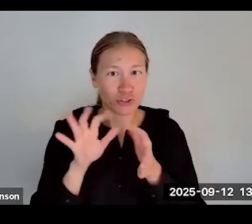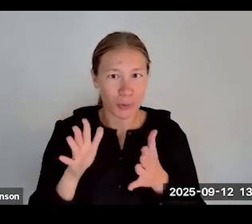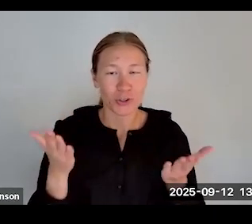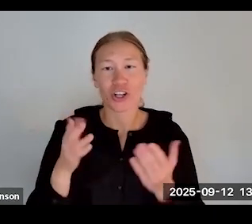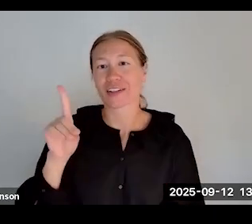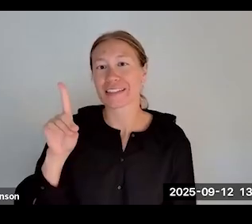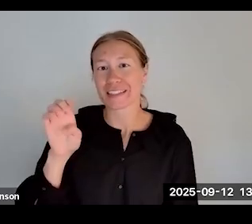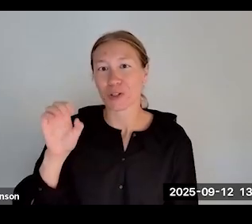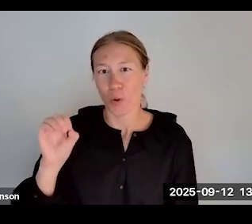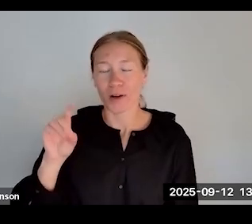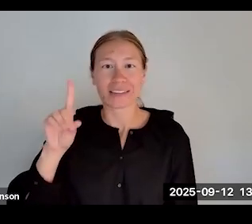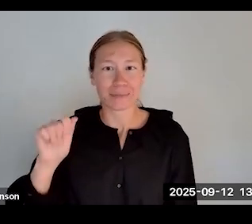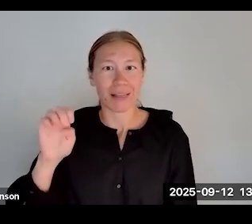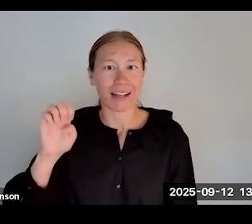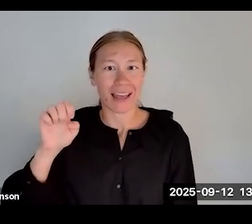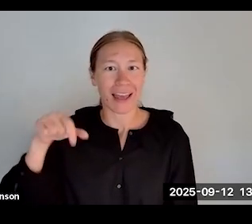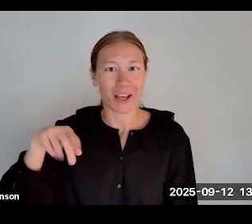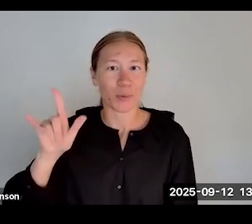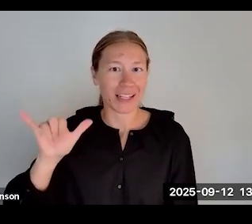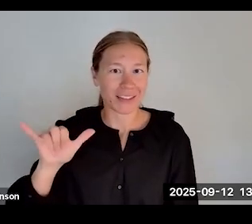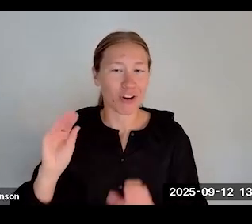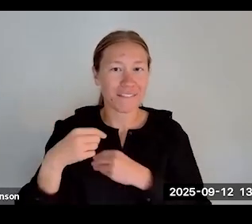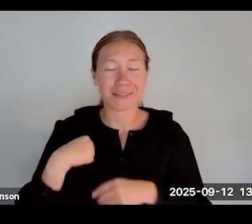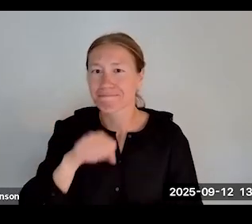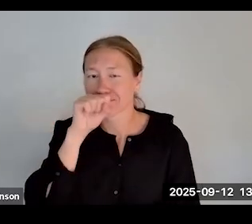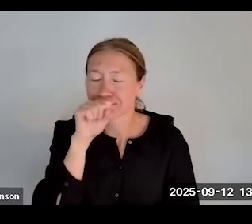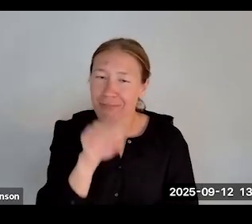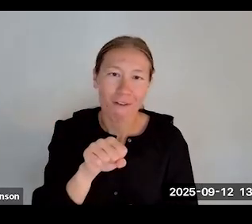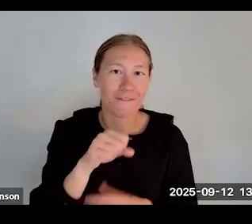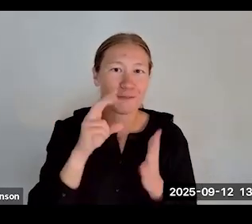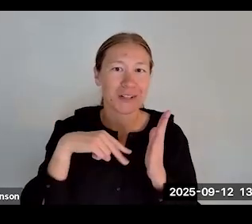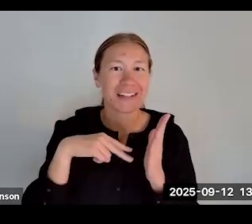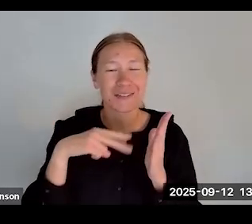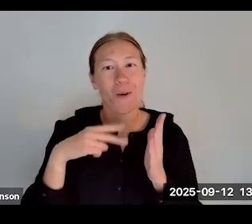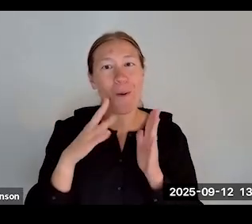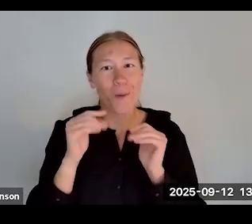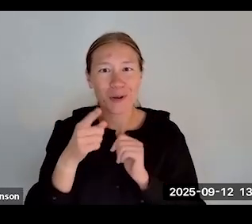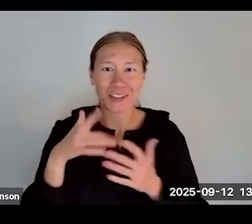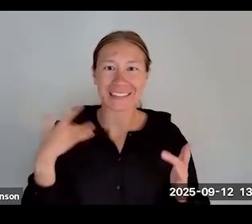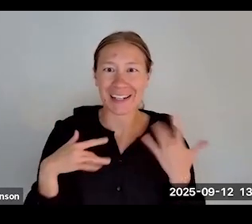Office. I love reading, so I hope you're all as excited as I am to talk about books.